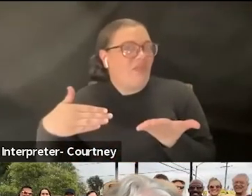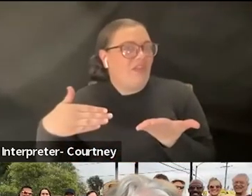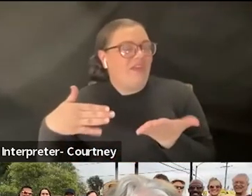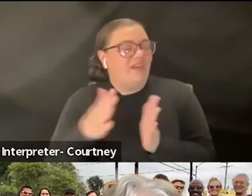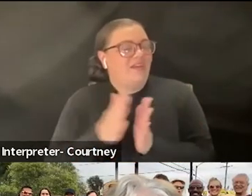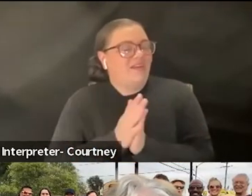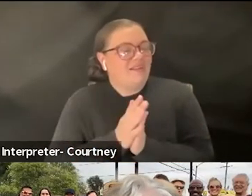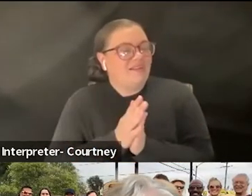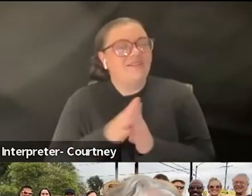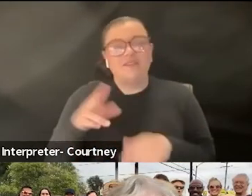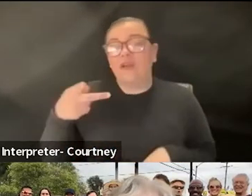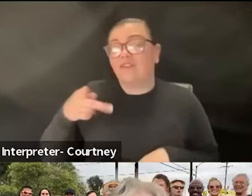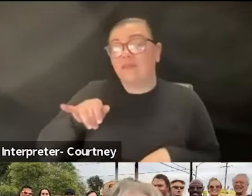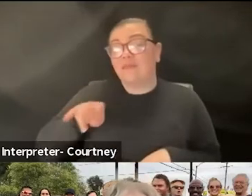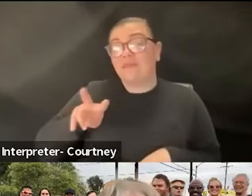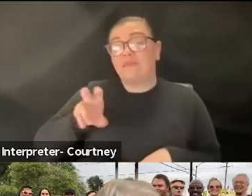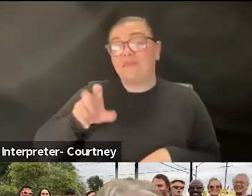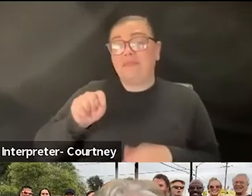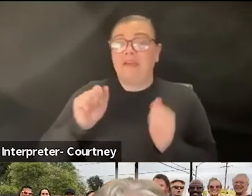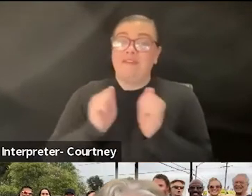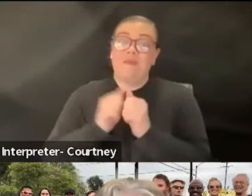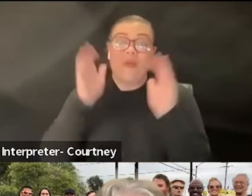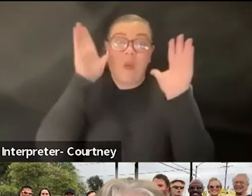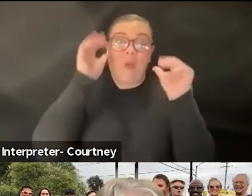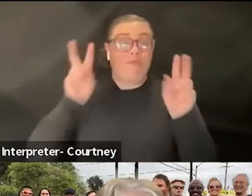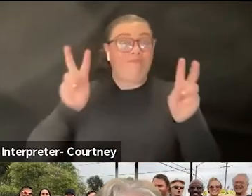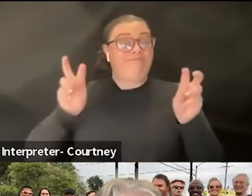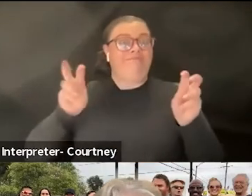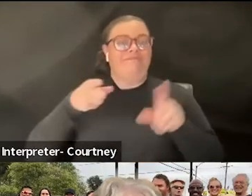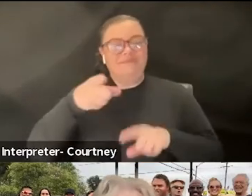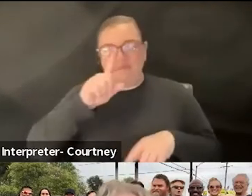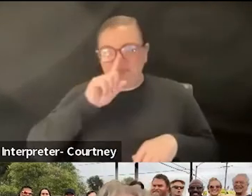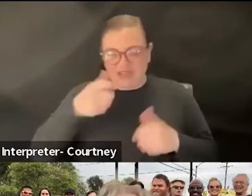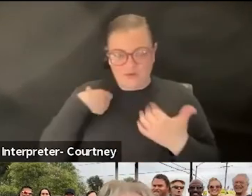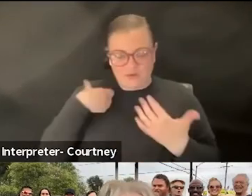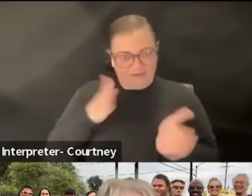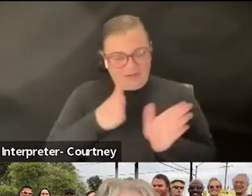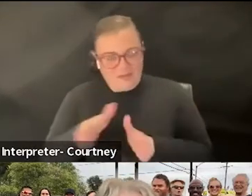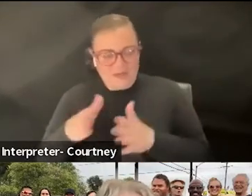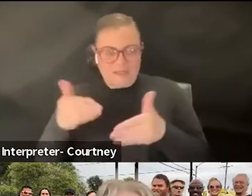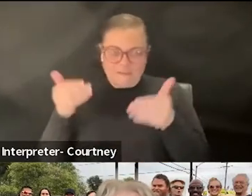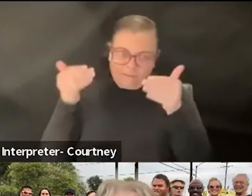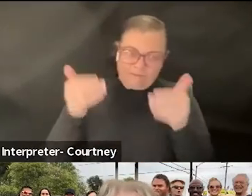you have to pivot with hope and make your strategy. And you have to develop